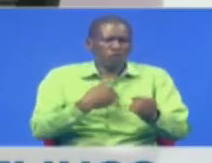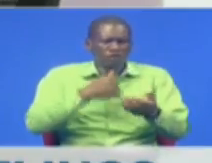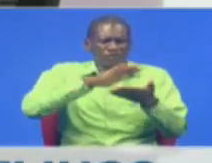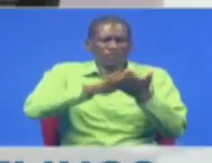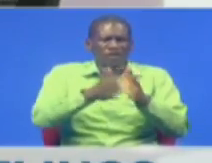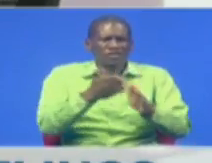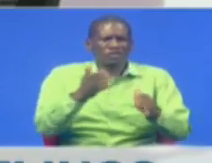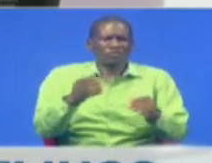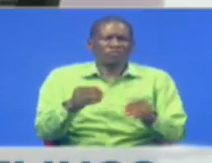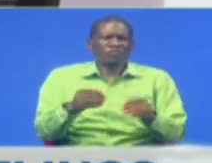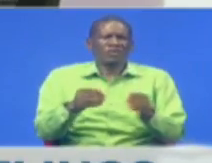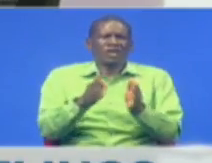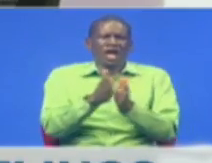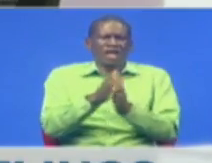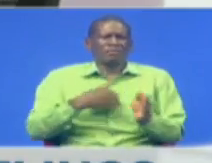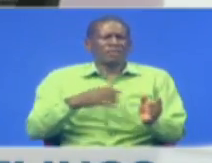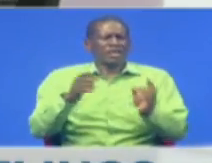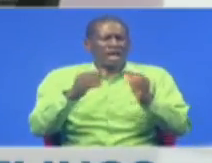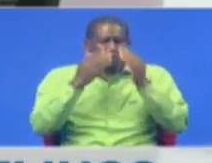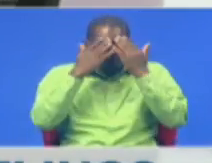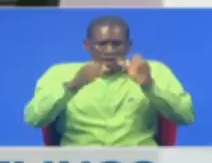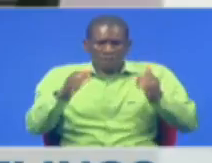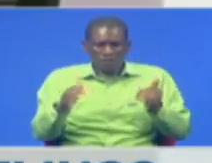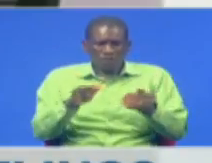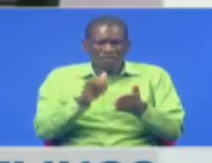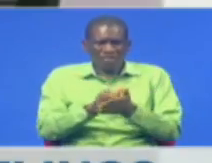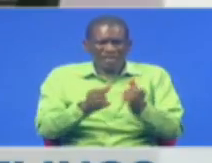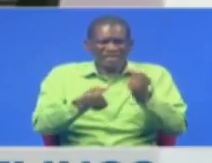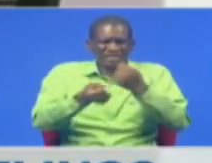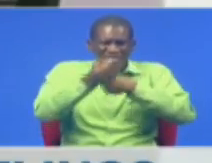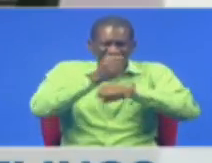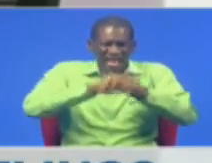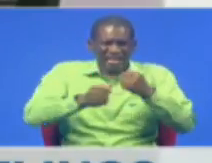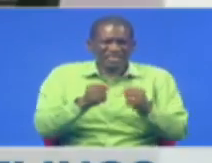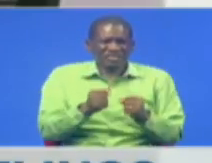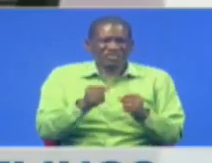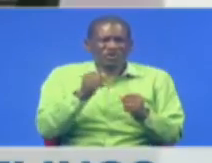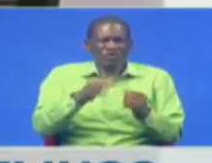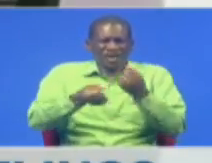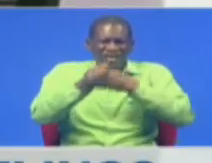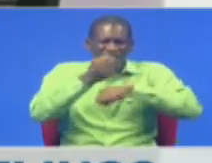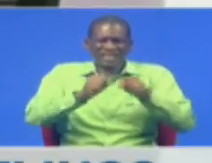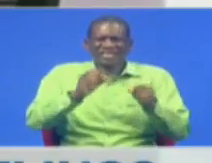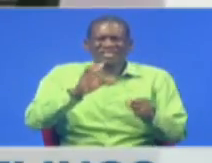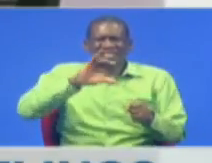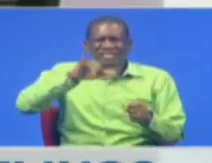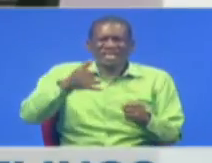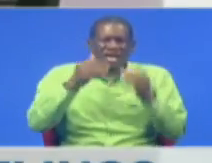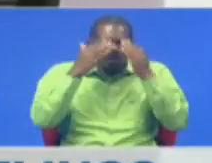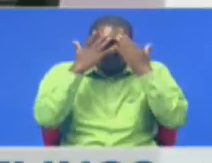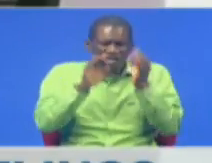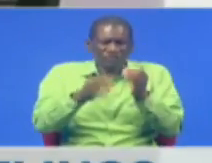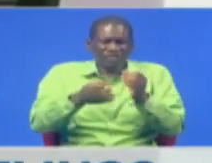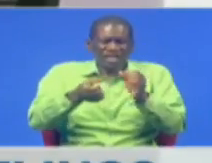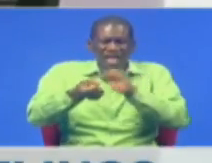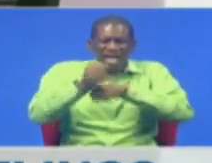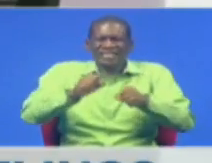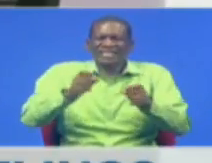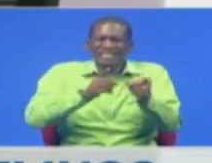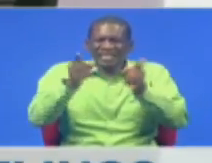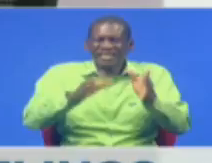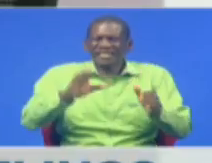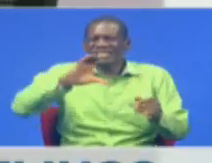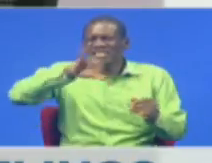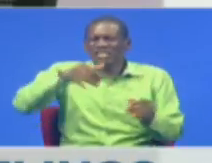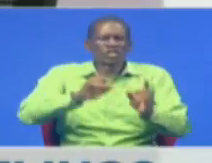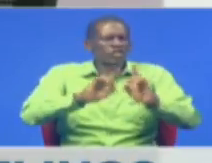vacuum. And I am not aware that the acts of an acting director, Chief Justice, would be